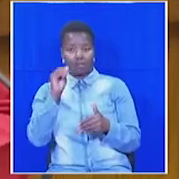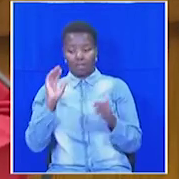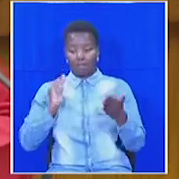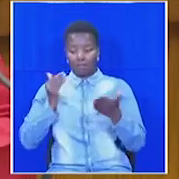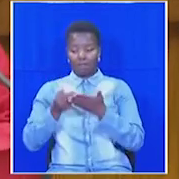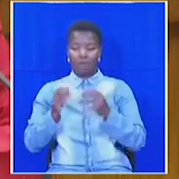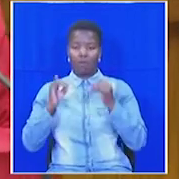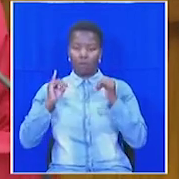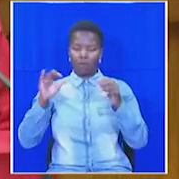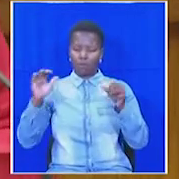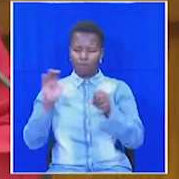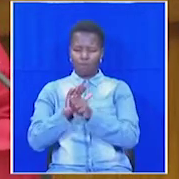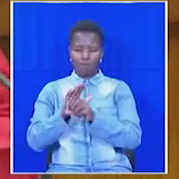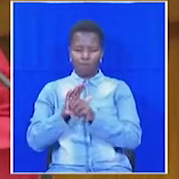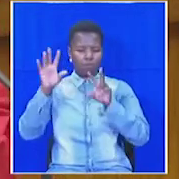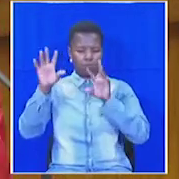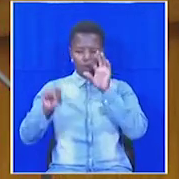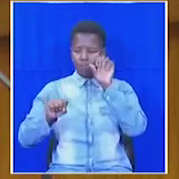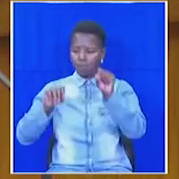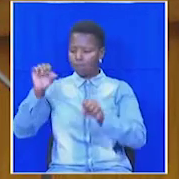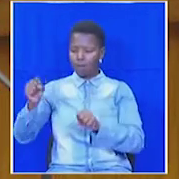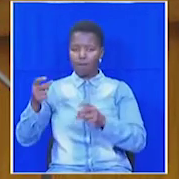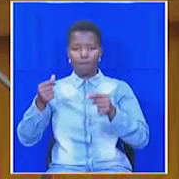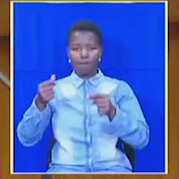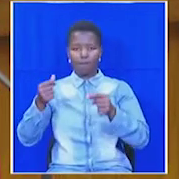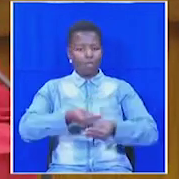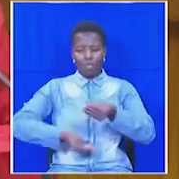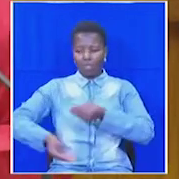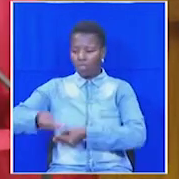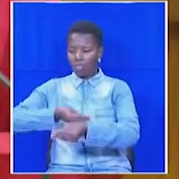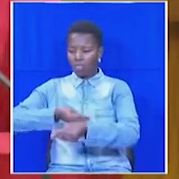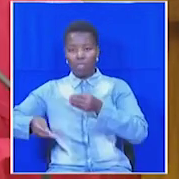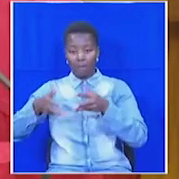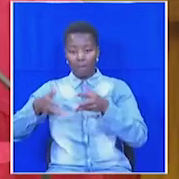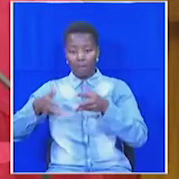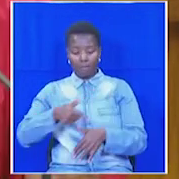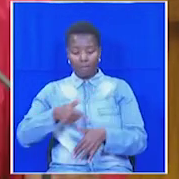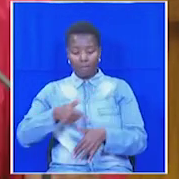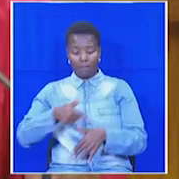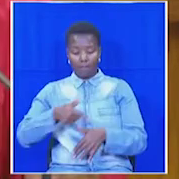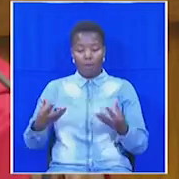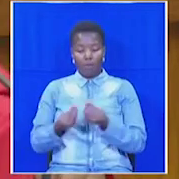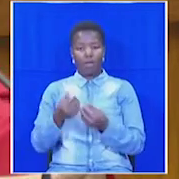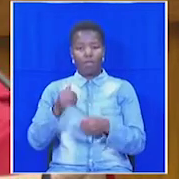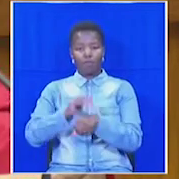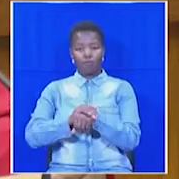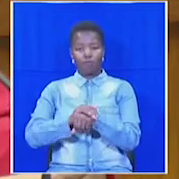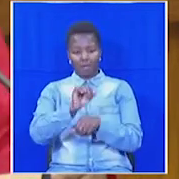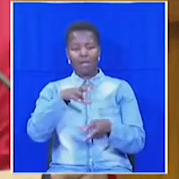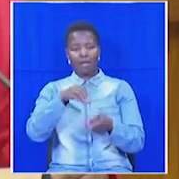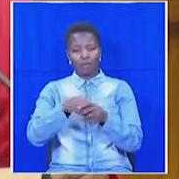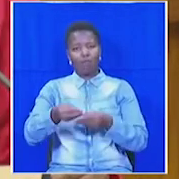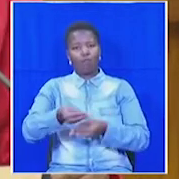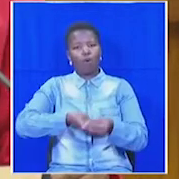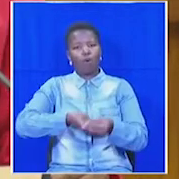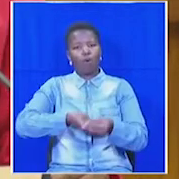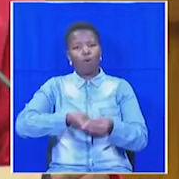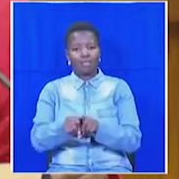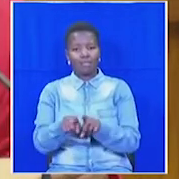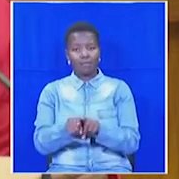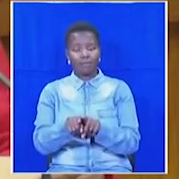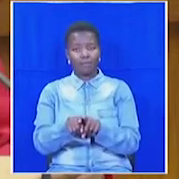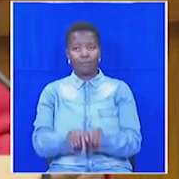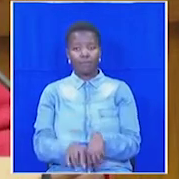capture, looting and corruption by a sitting president and his corrupt friends. Had it not been your role